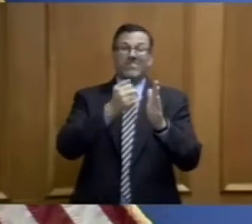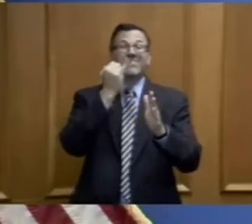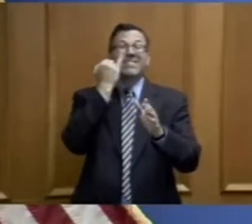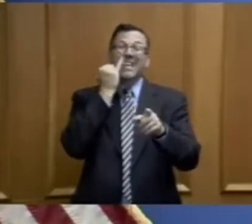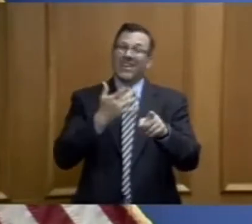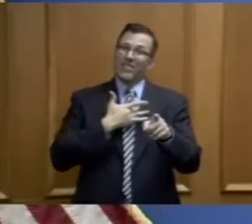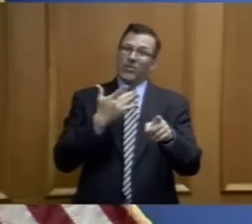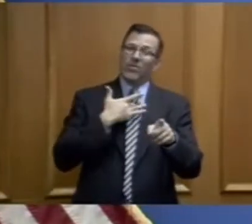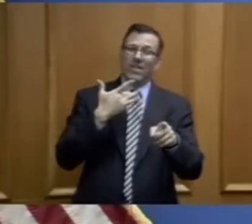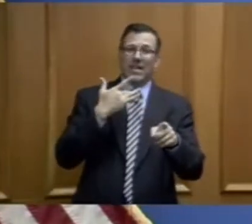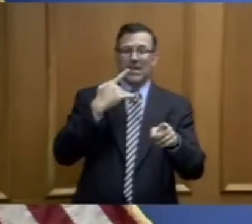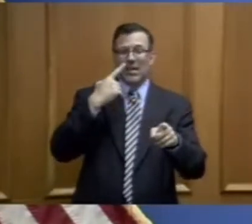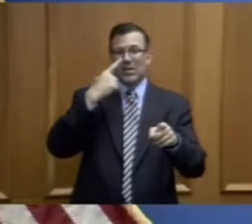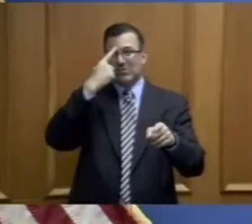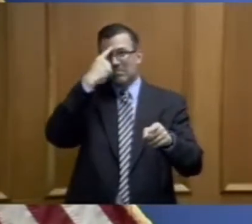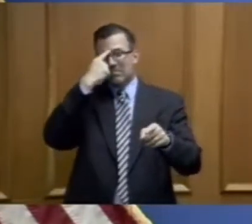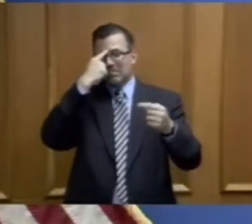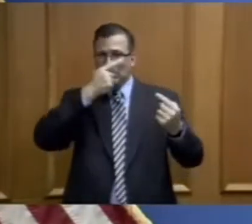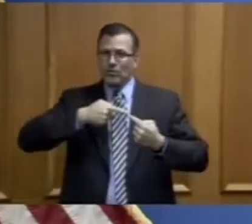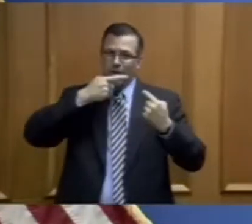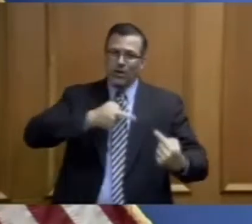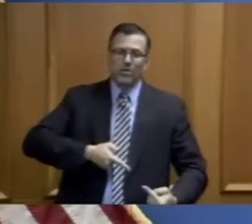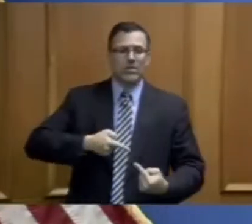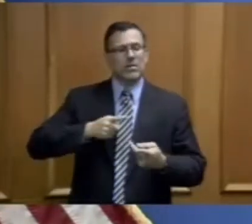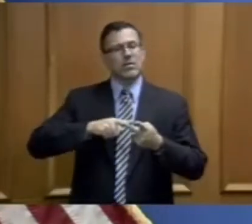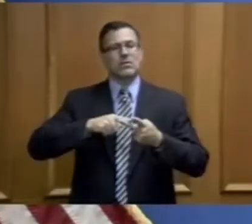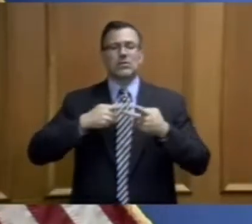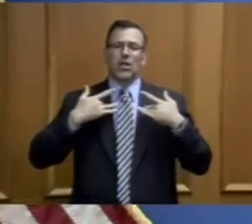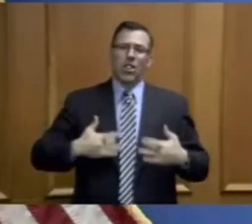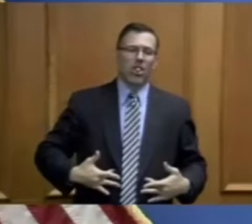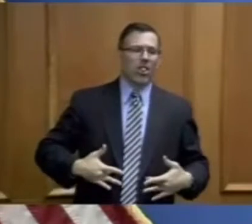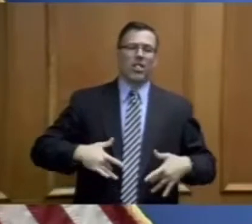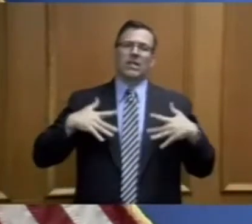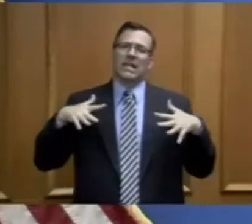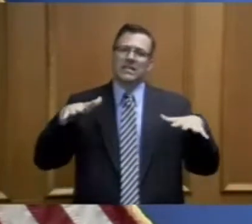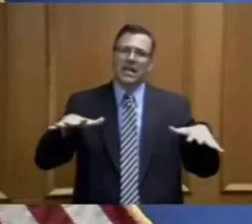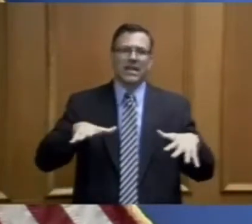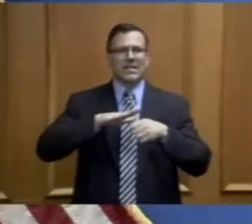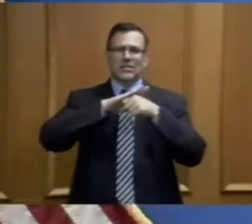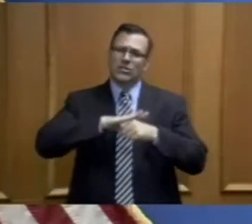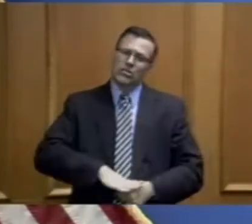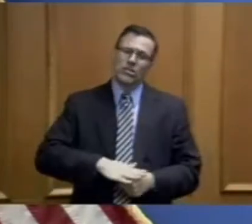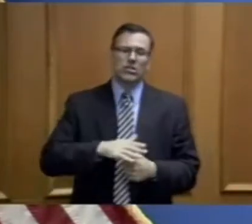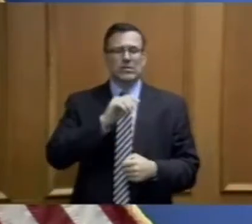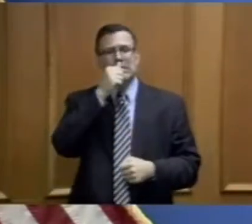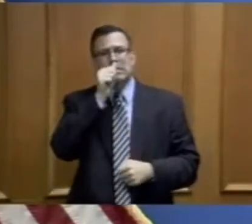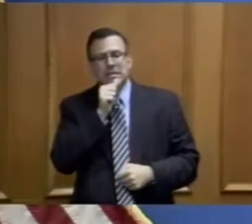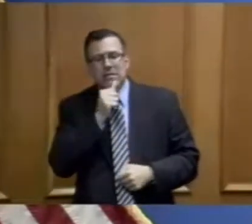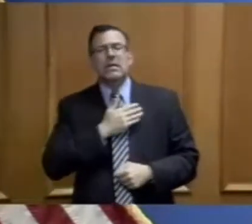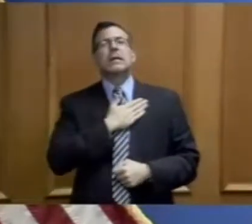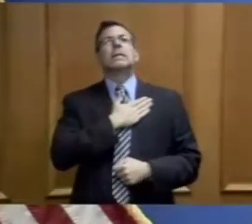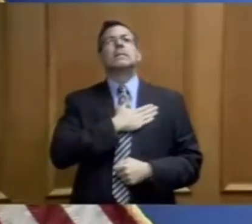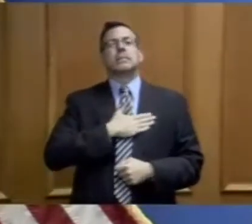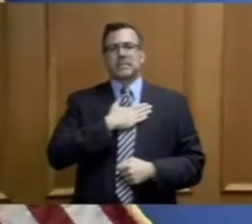mental challenges, mental health challenges, that they believe that they need help, reach out, please, to our